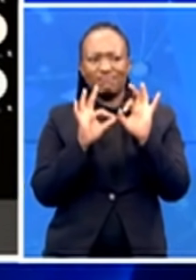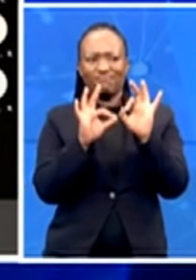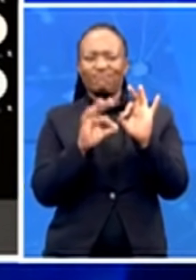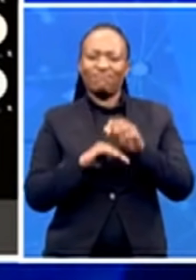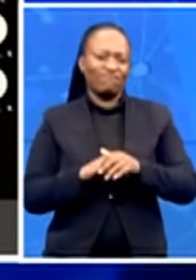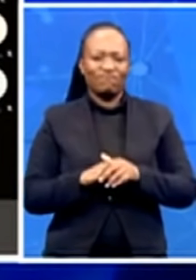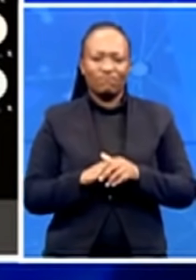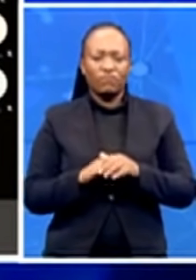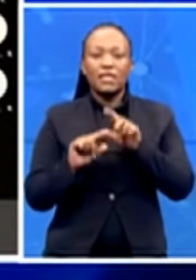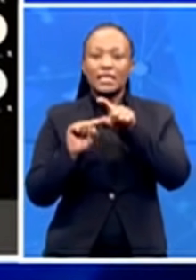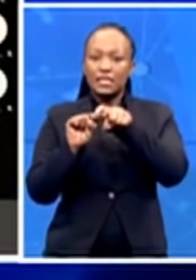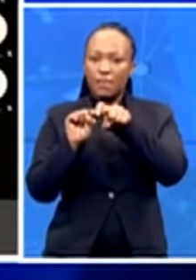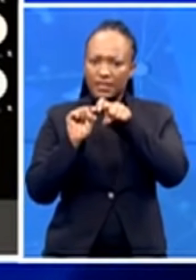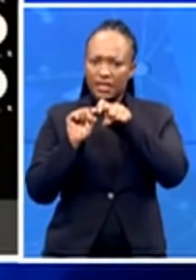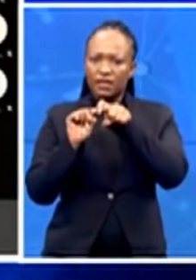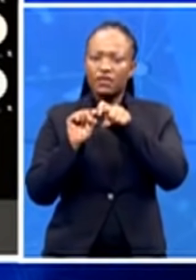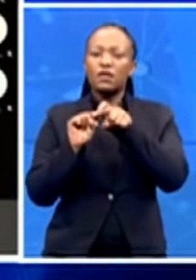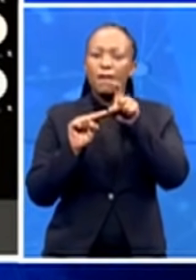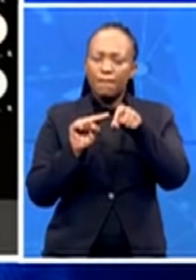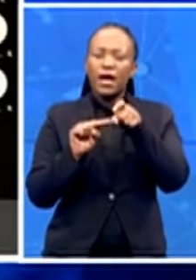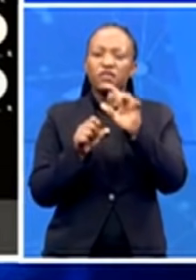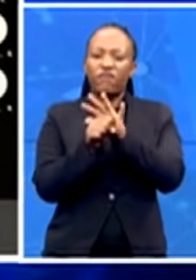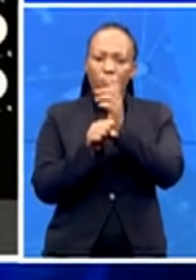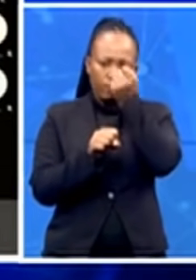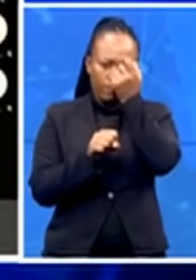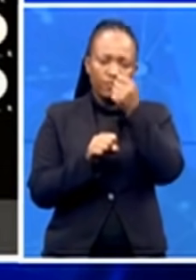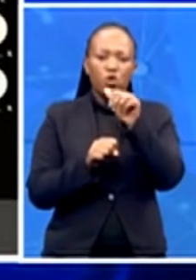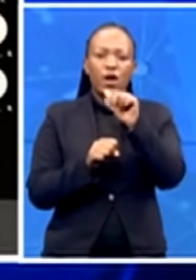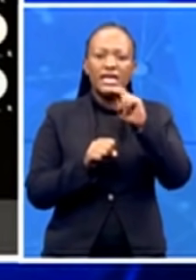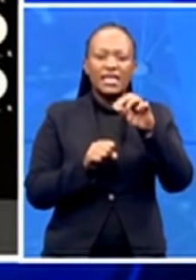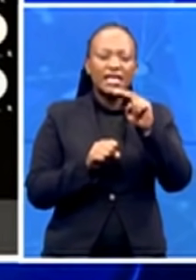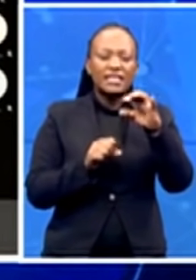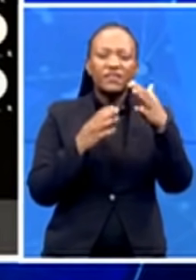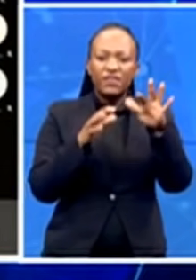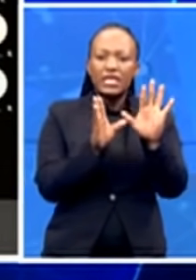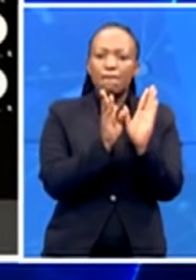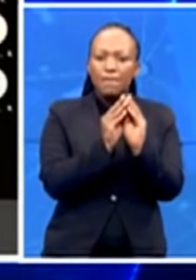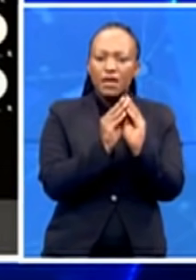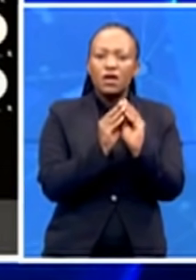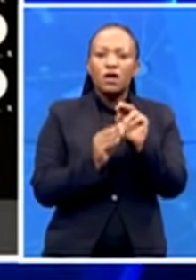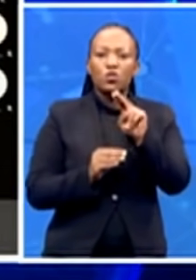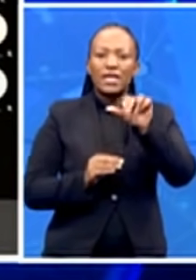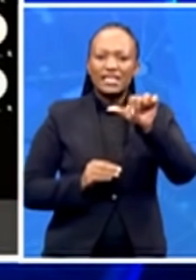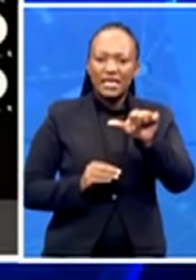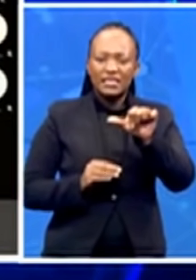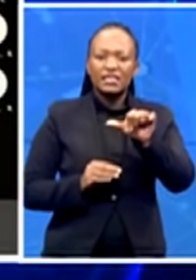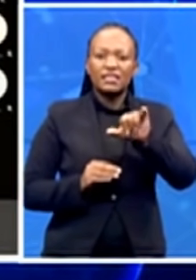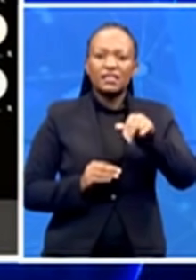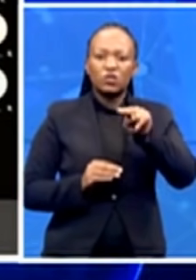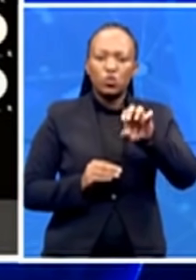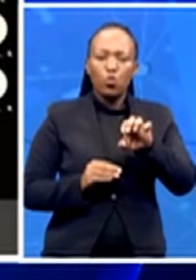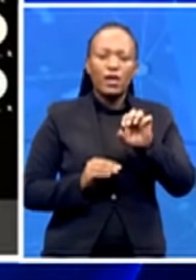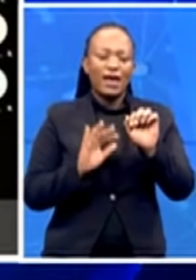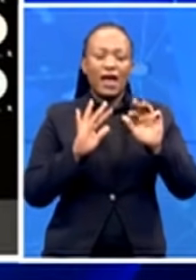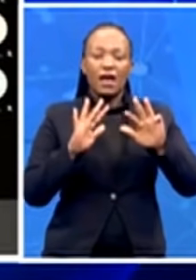the context where the NEC at its meeting of 26th to the 29th of March resolved that all its members who had been charged